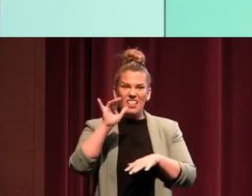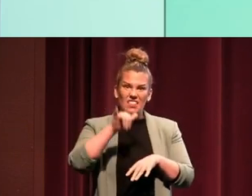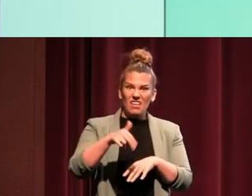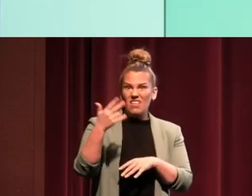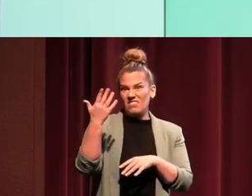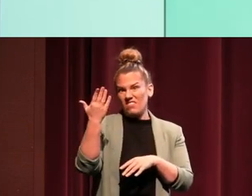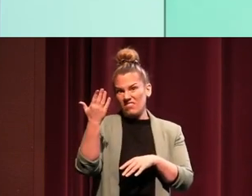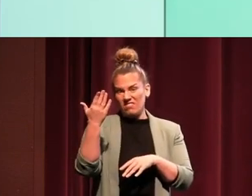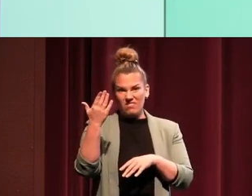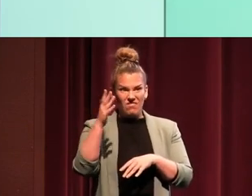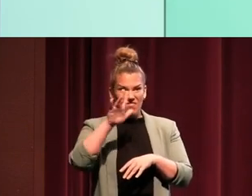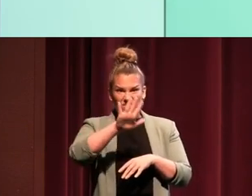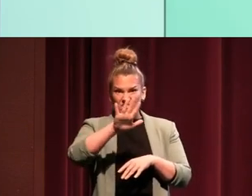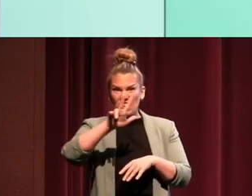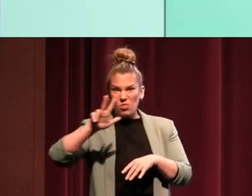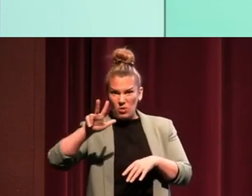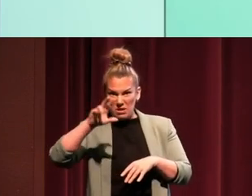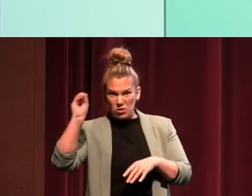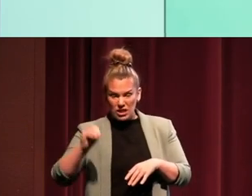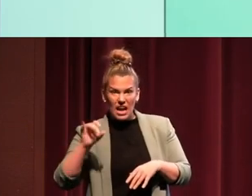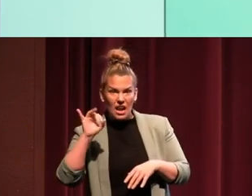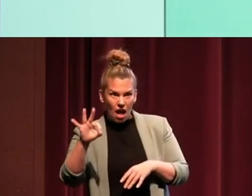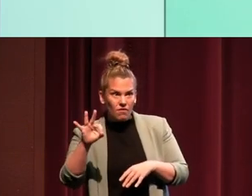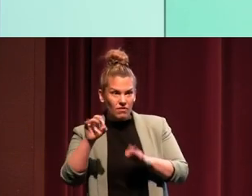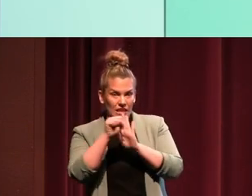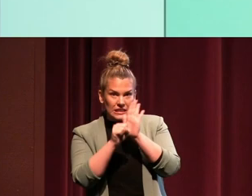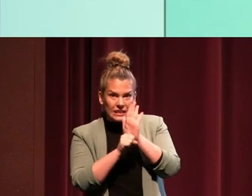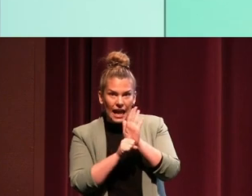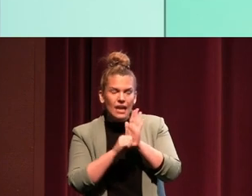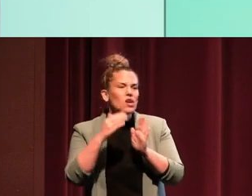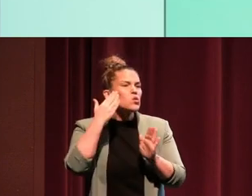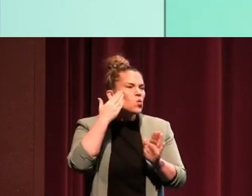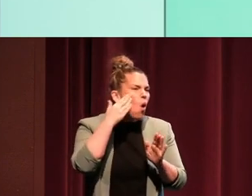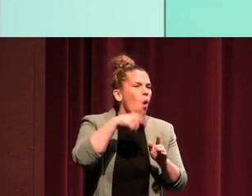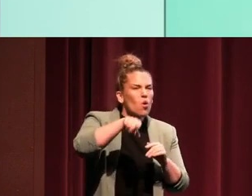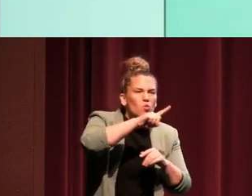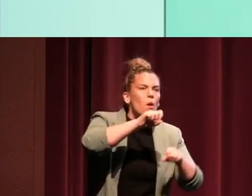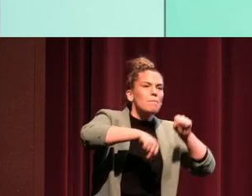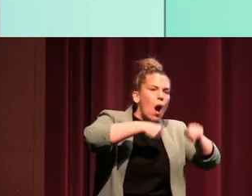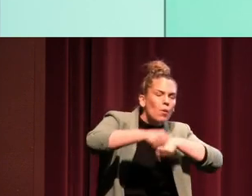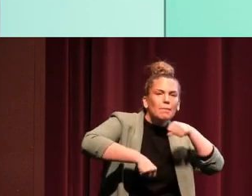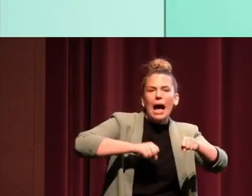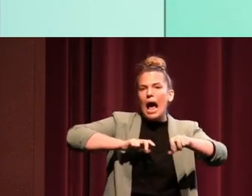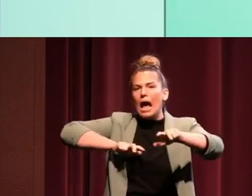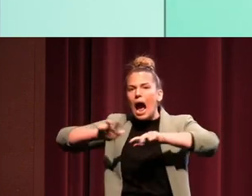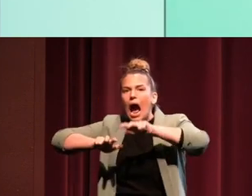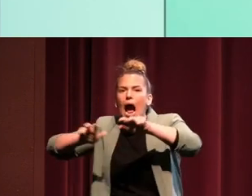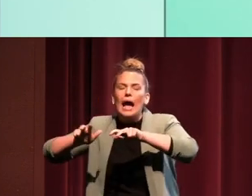state. Everyone here that mountain bikes, skis, hikes,